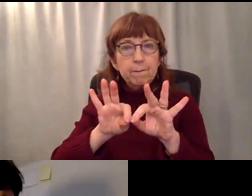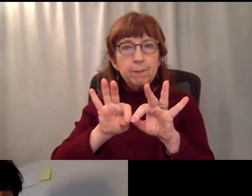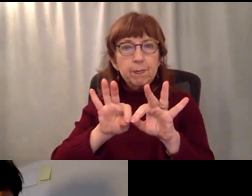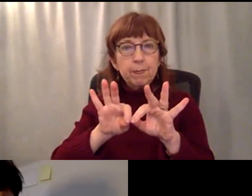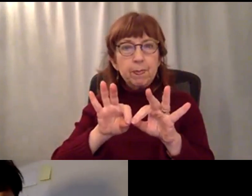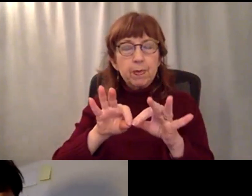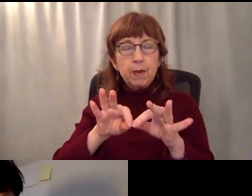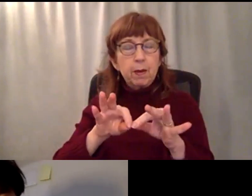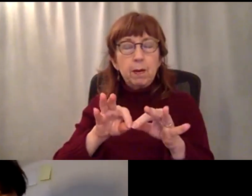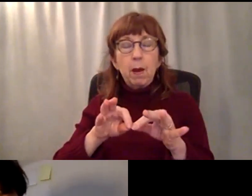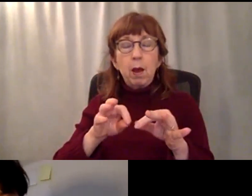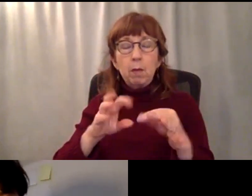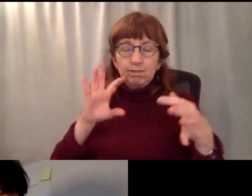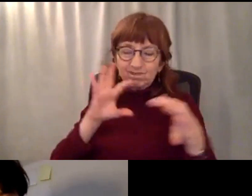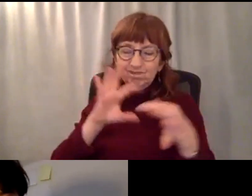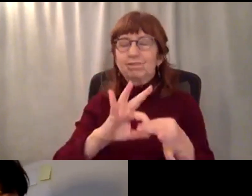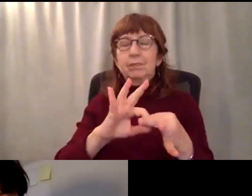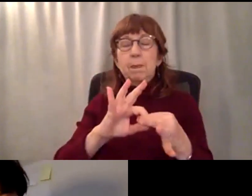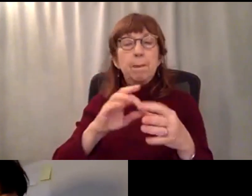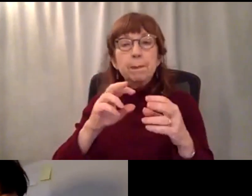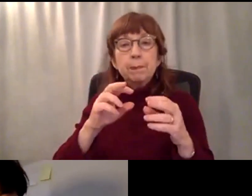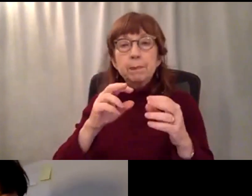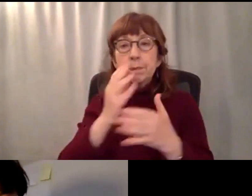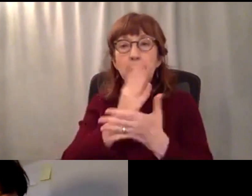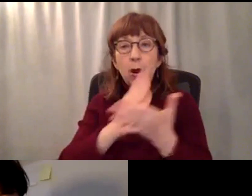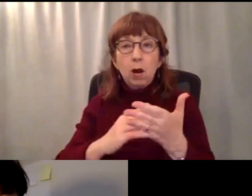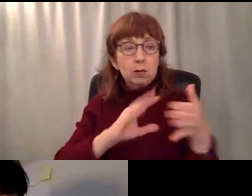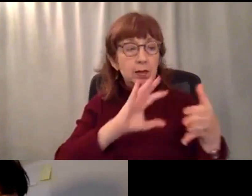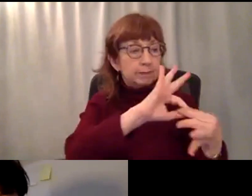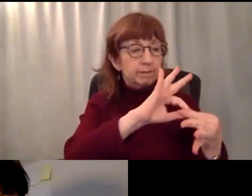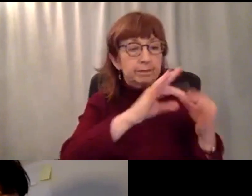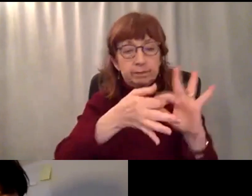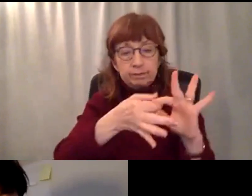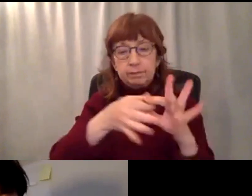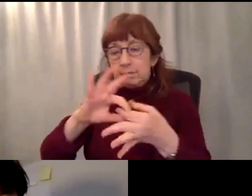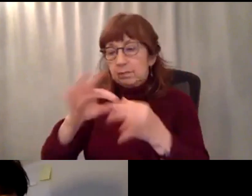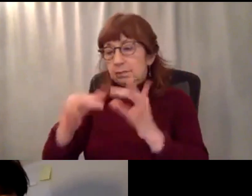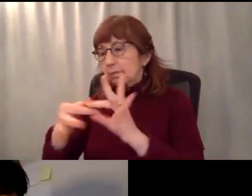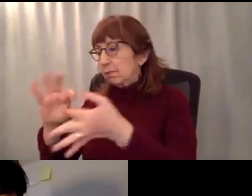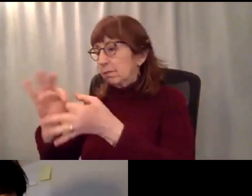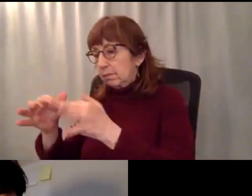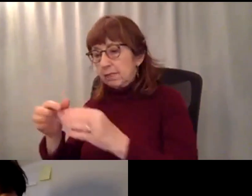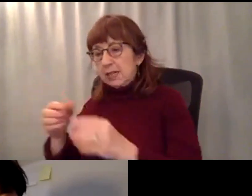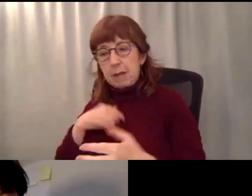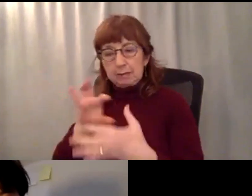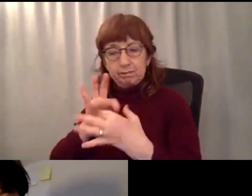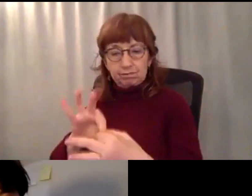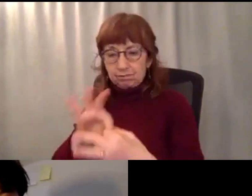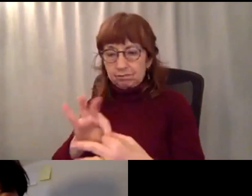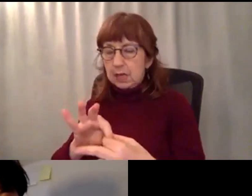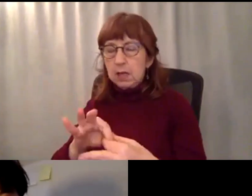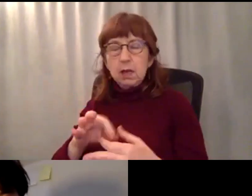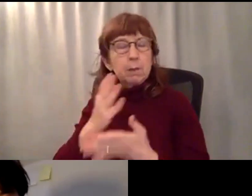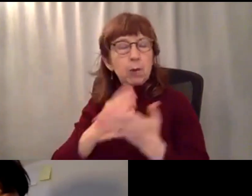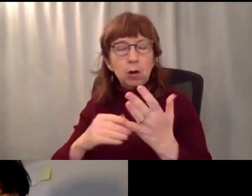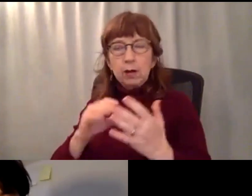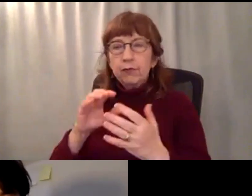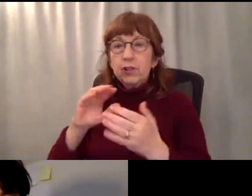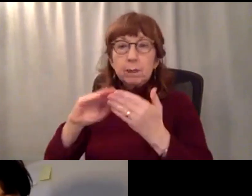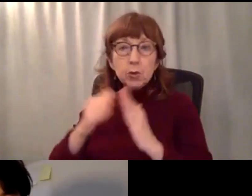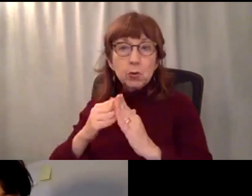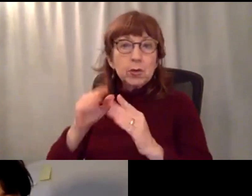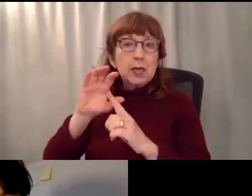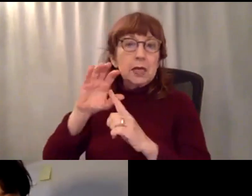unremovable piece of just culture and community and history in general in